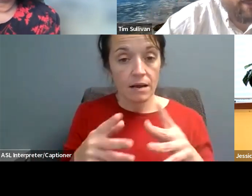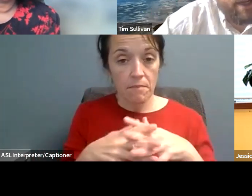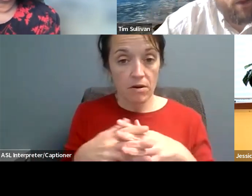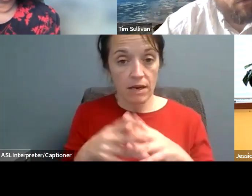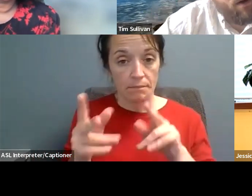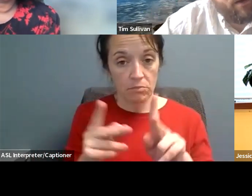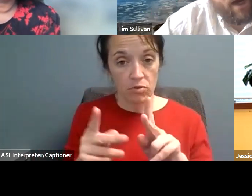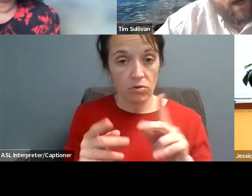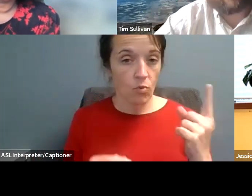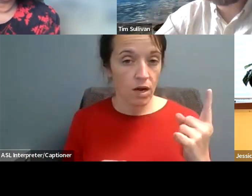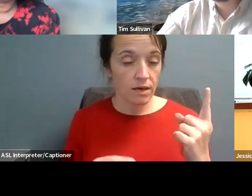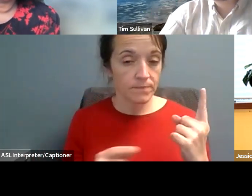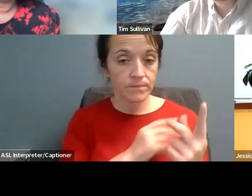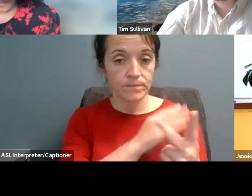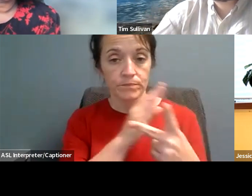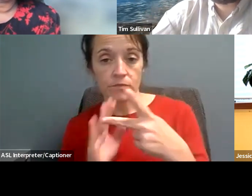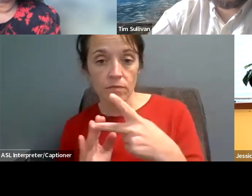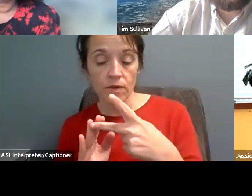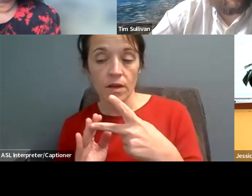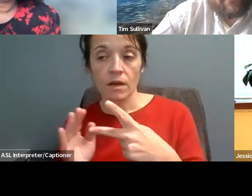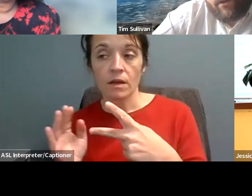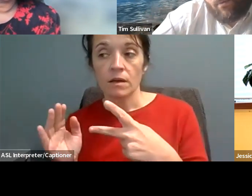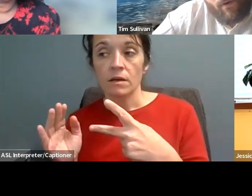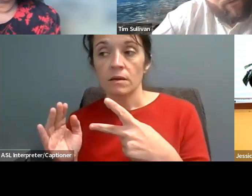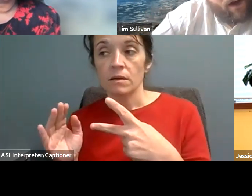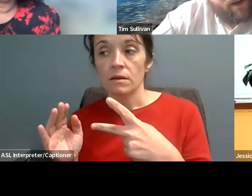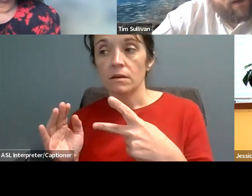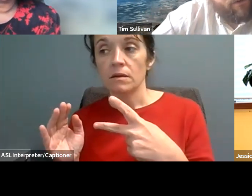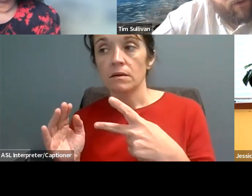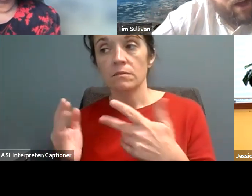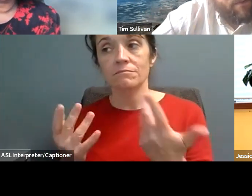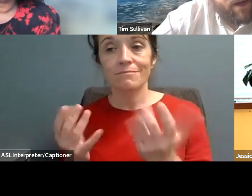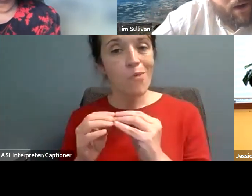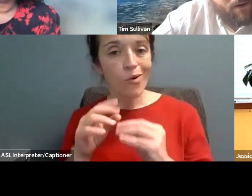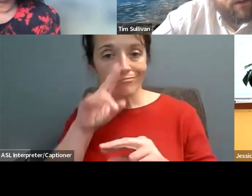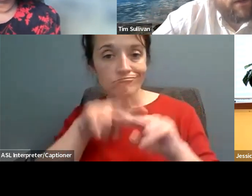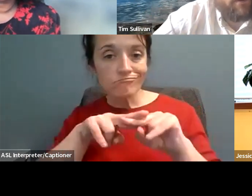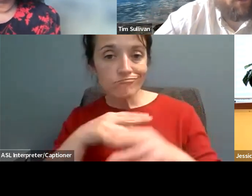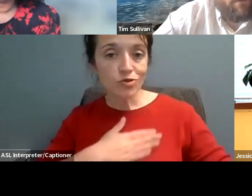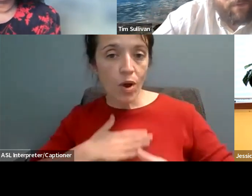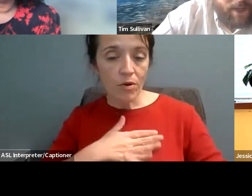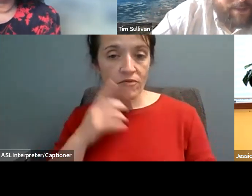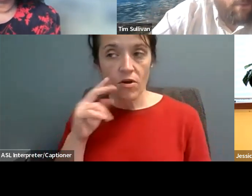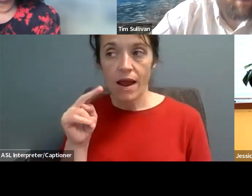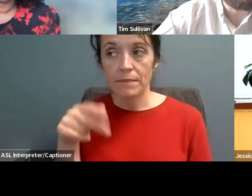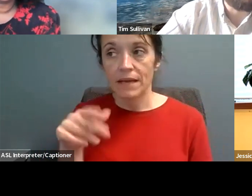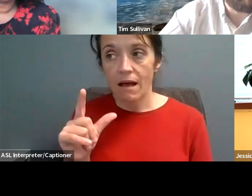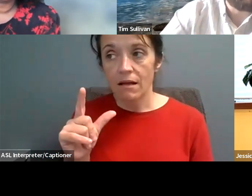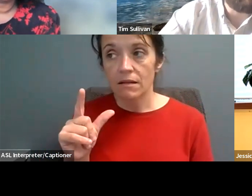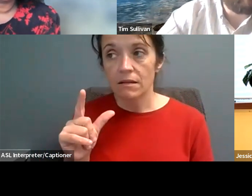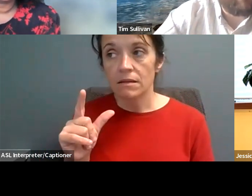part. And the other part that I think is a little more fun for the MPL and more in some